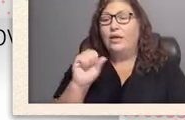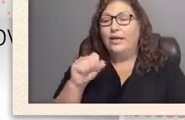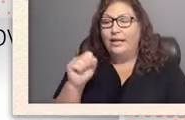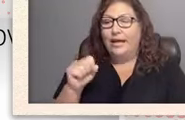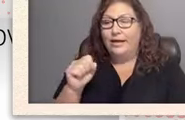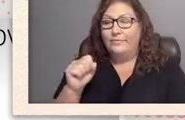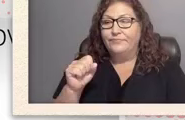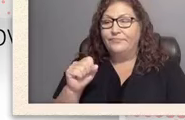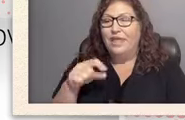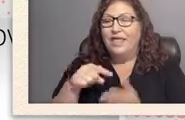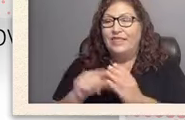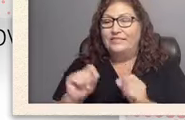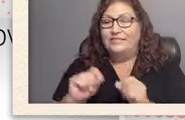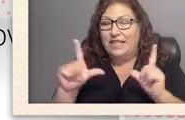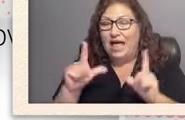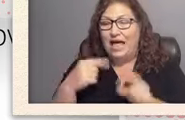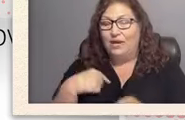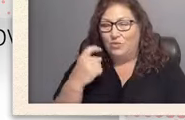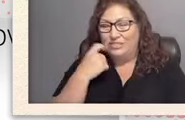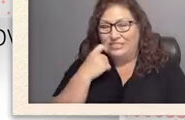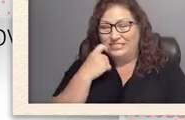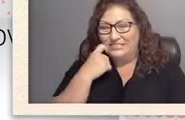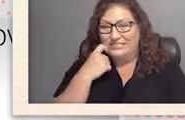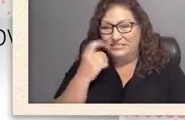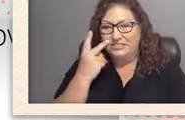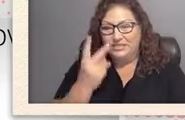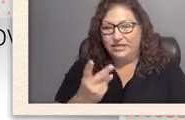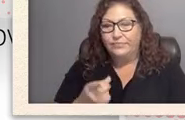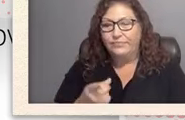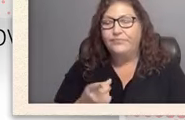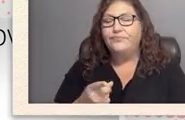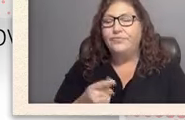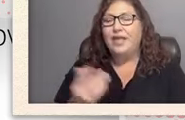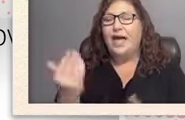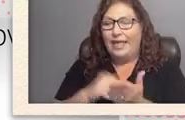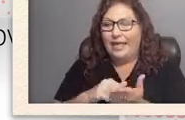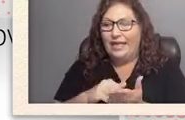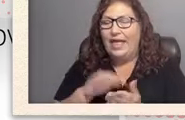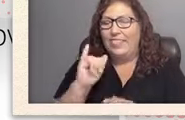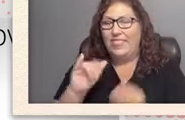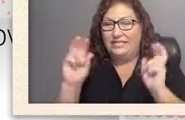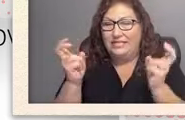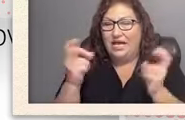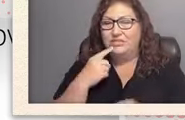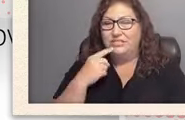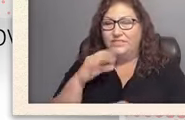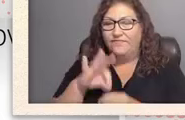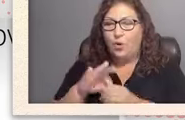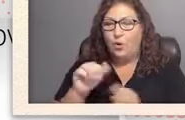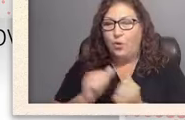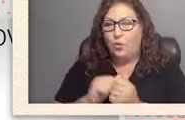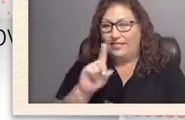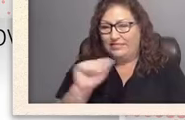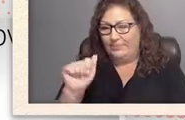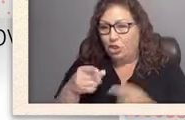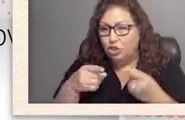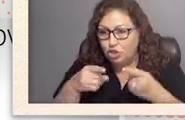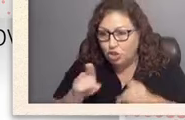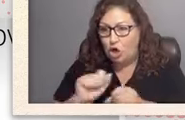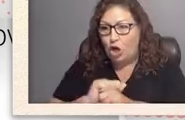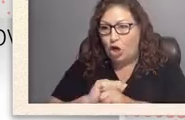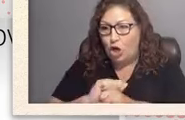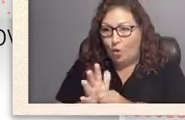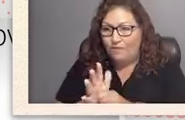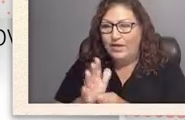This slide that we just turned to, again, the title says Voting with a Disability During COVID-19,